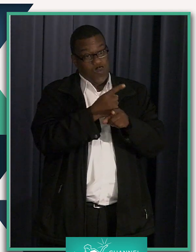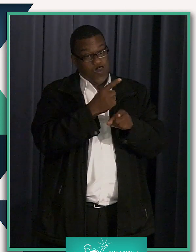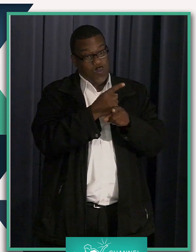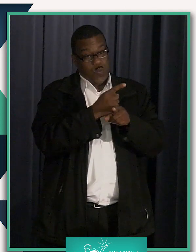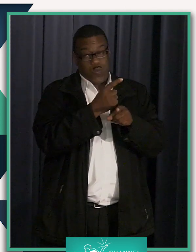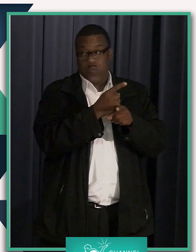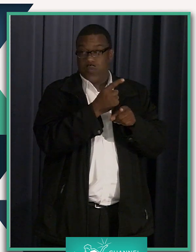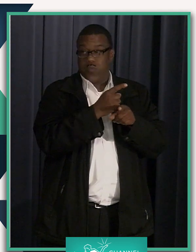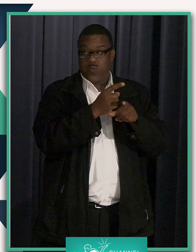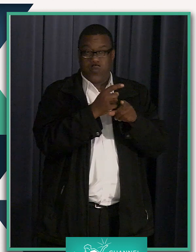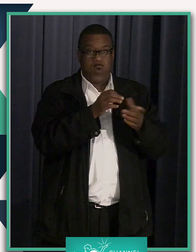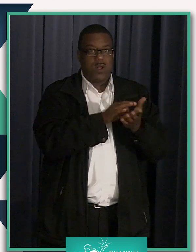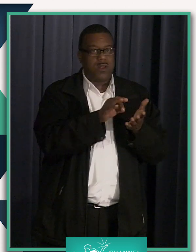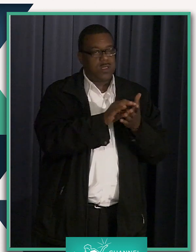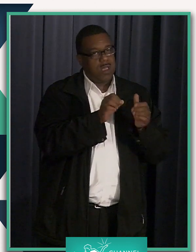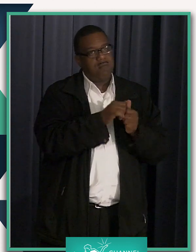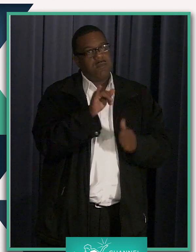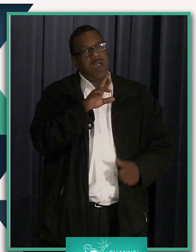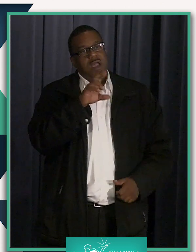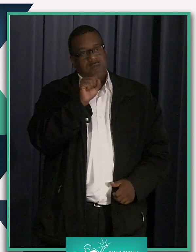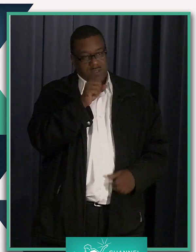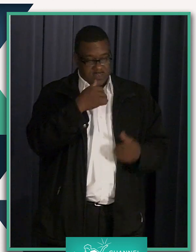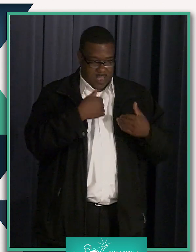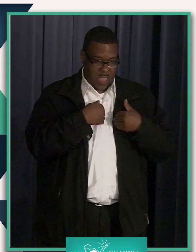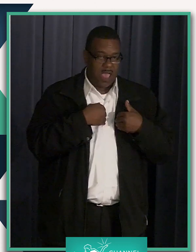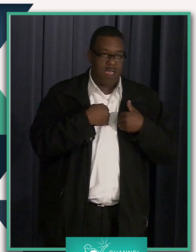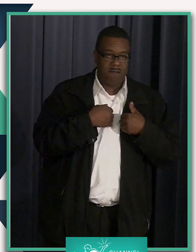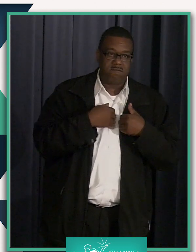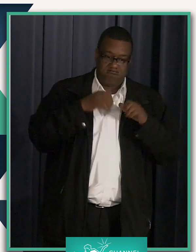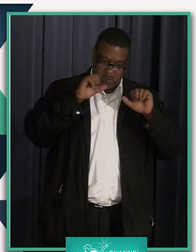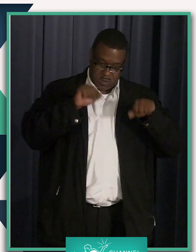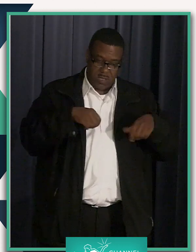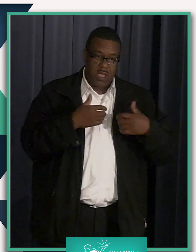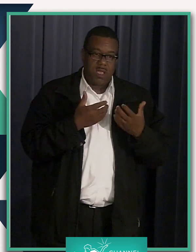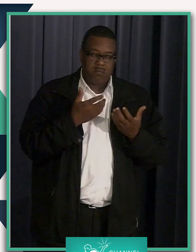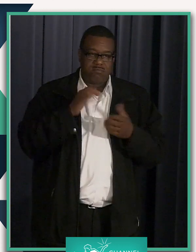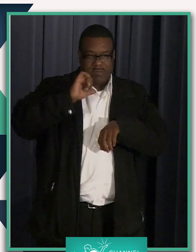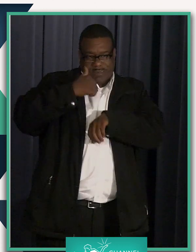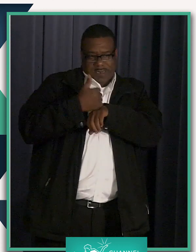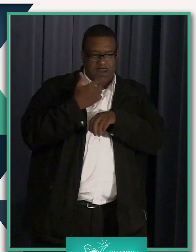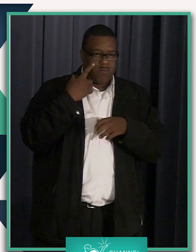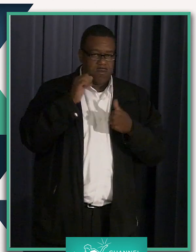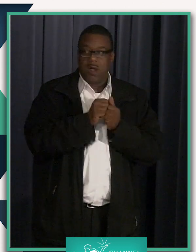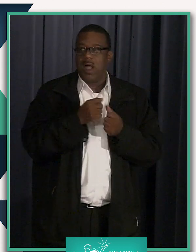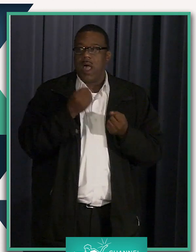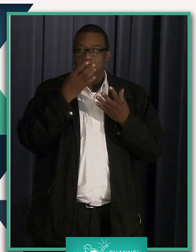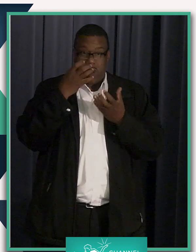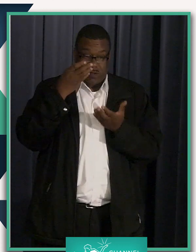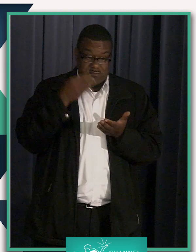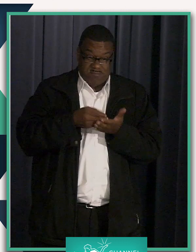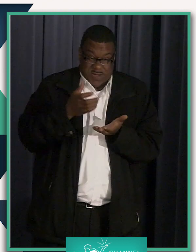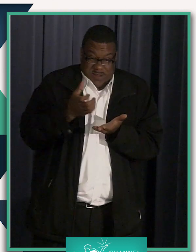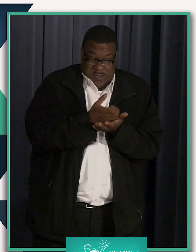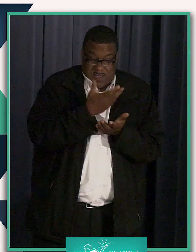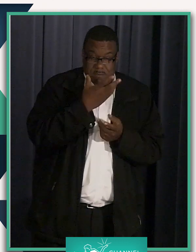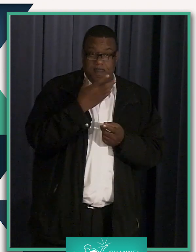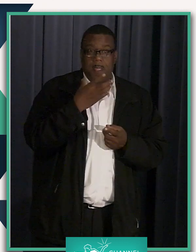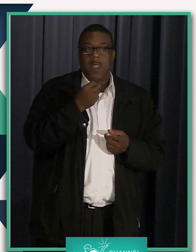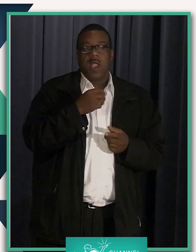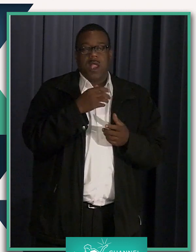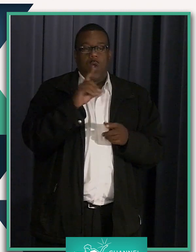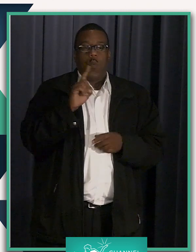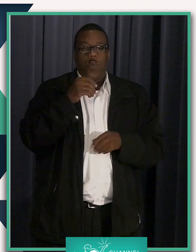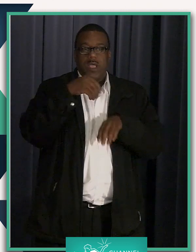And so the IRS does have a way for you to look right now how much you're getting and what bank they're sending it to and give